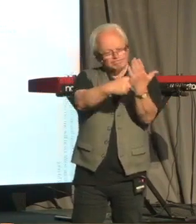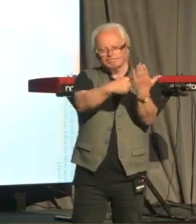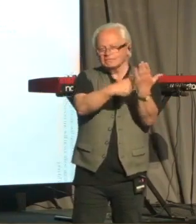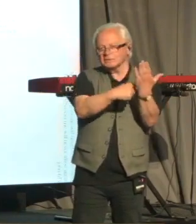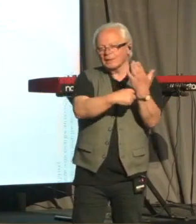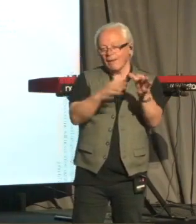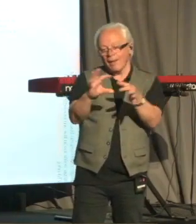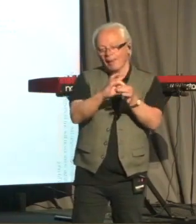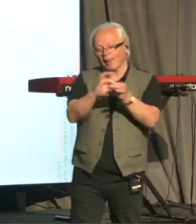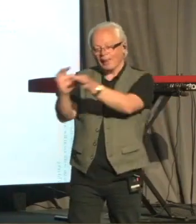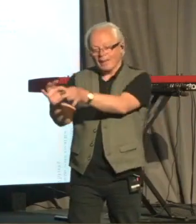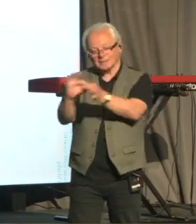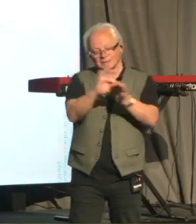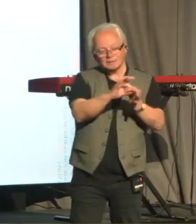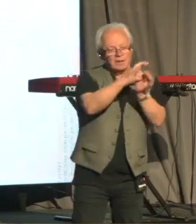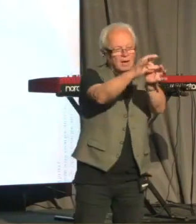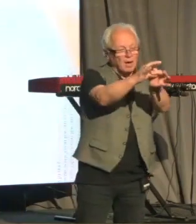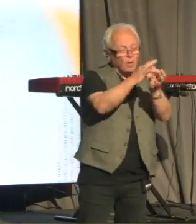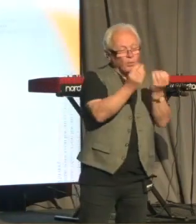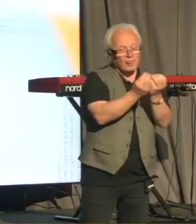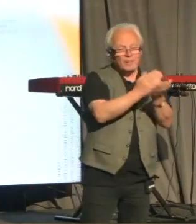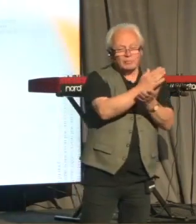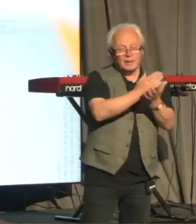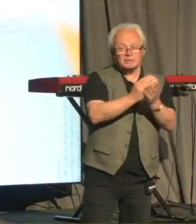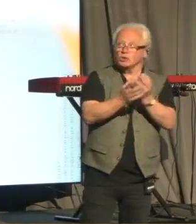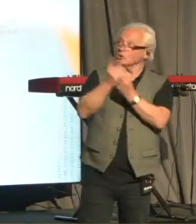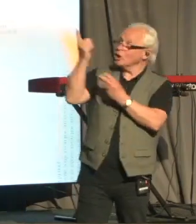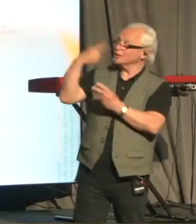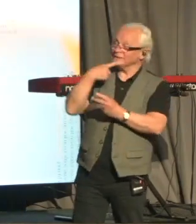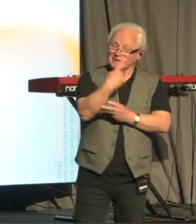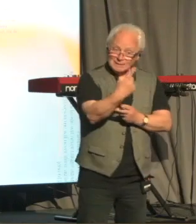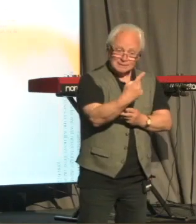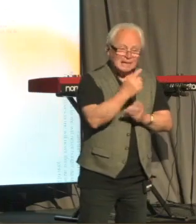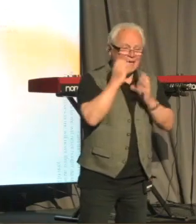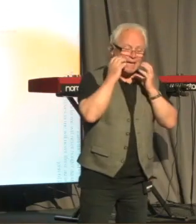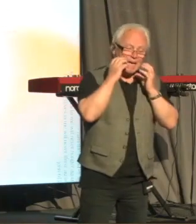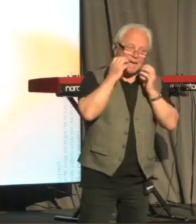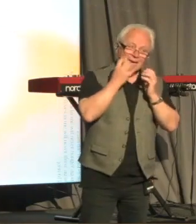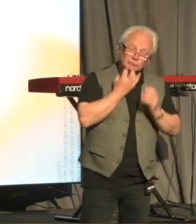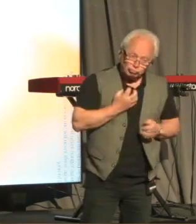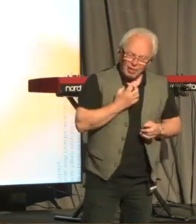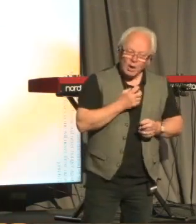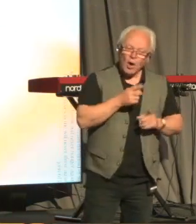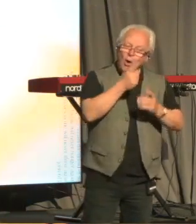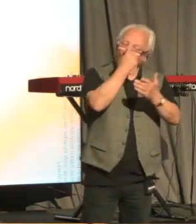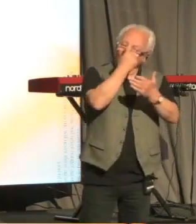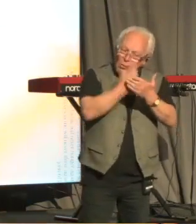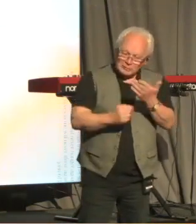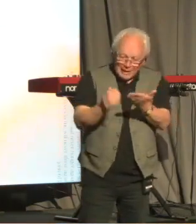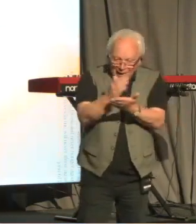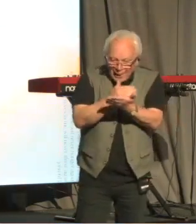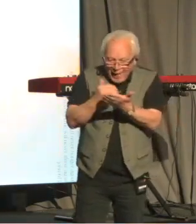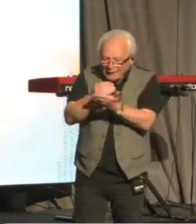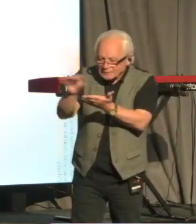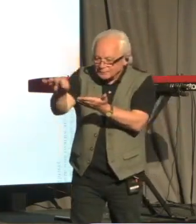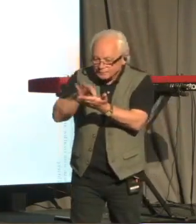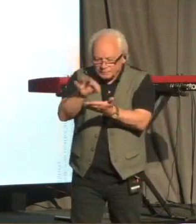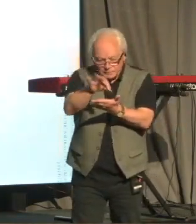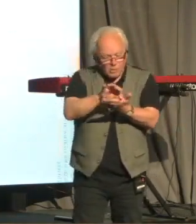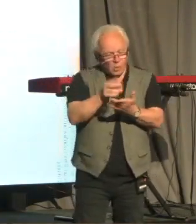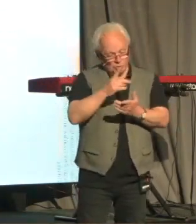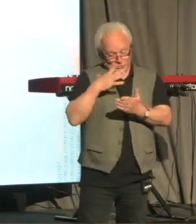but conditions nonetheless. God said to the Israelites, he said, only take what you need for the